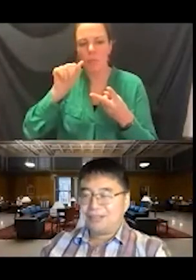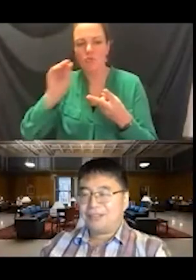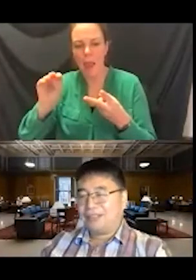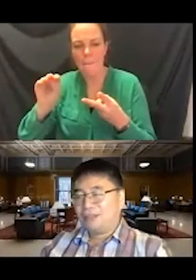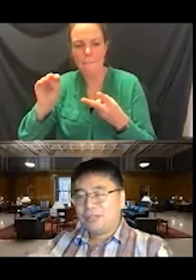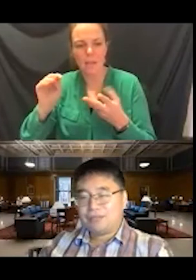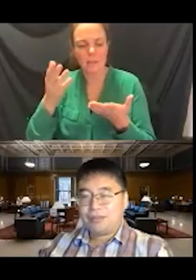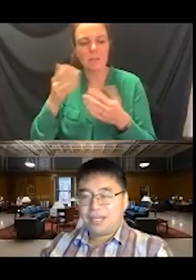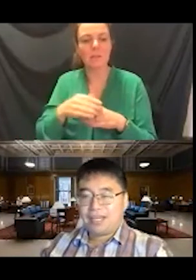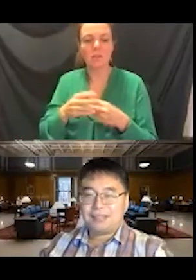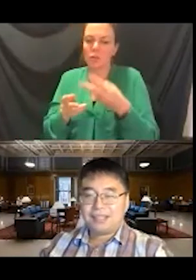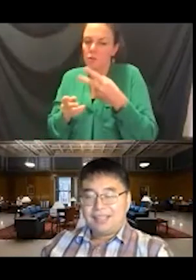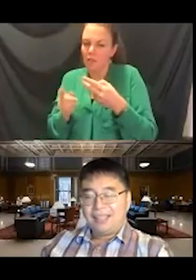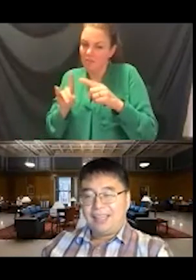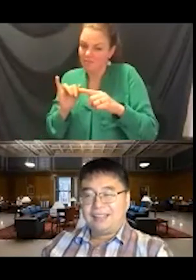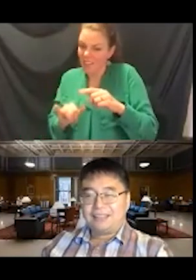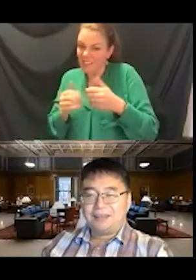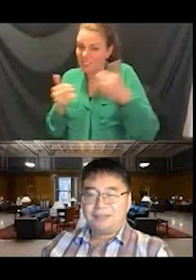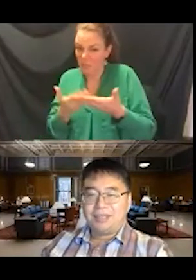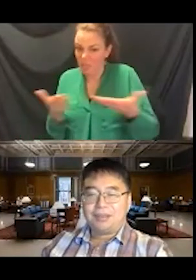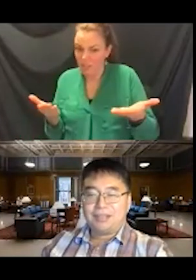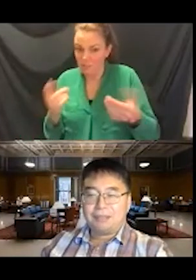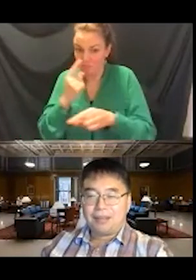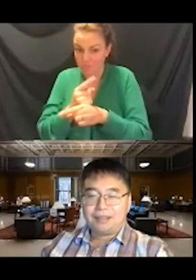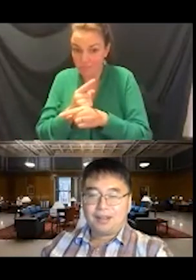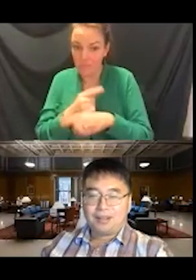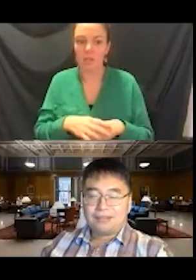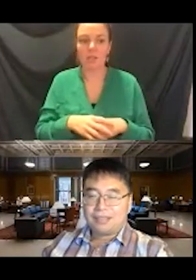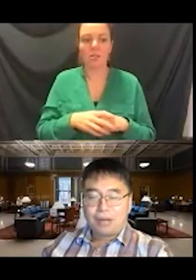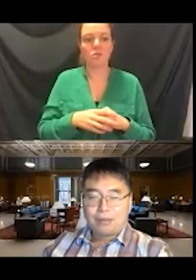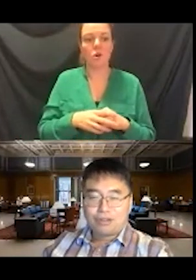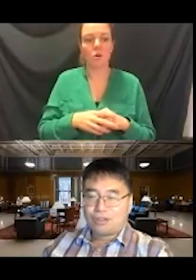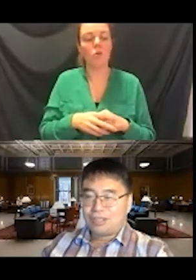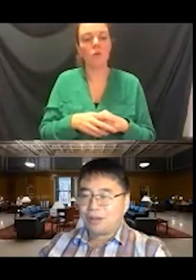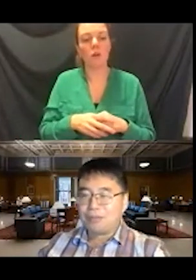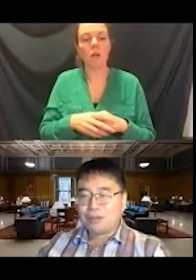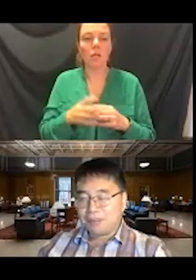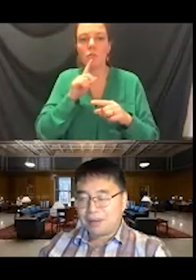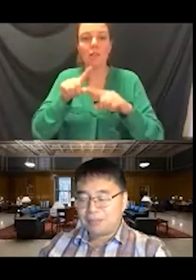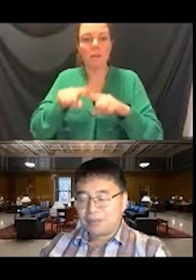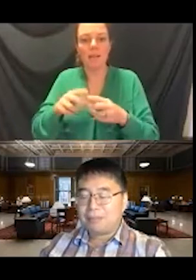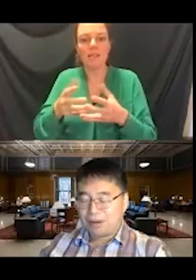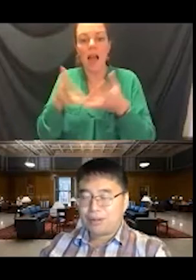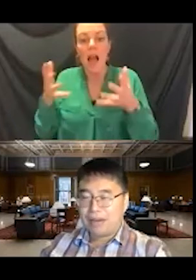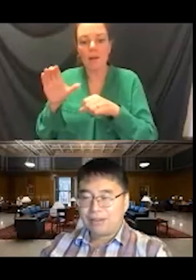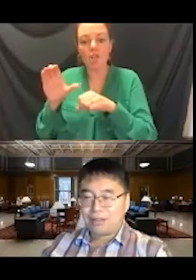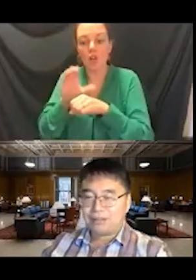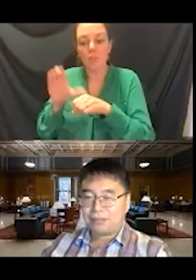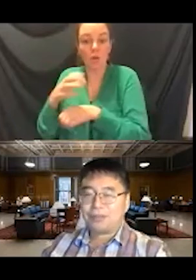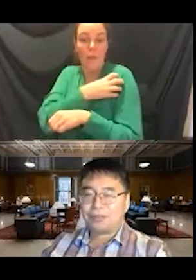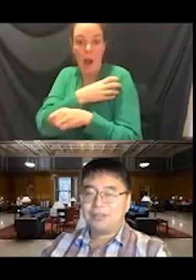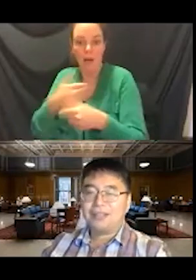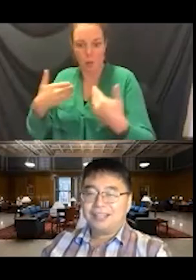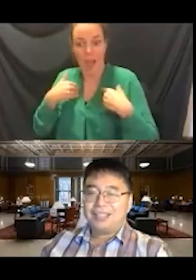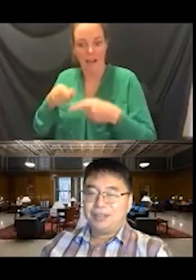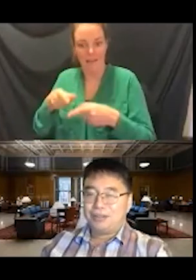because there are two different things, and depending on how much computer power you have at your